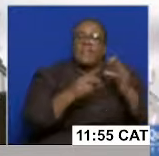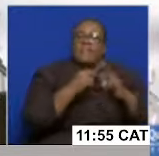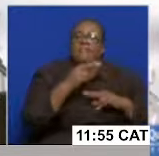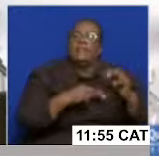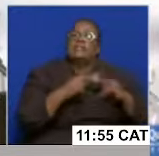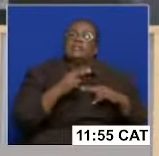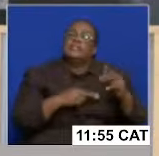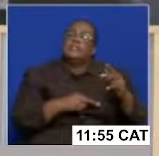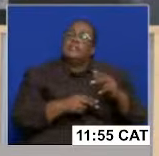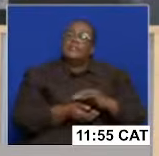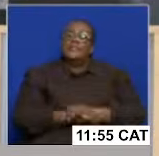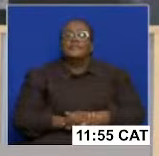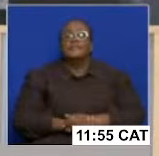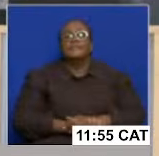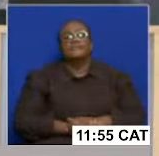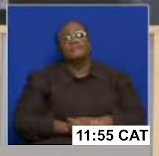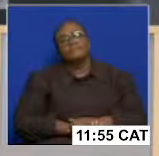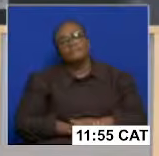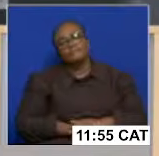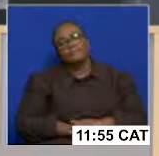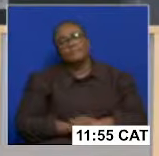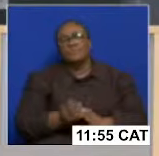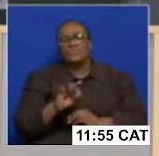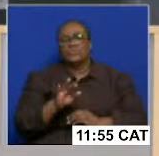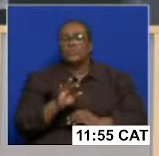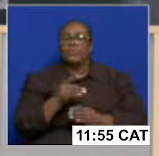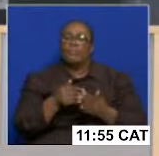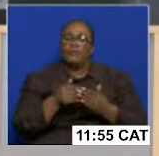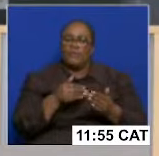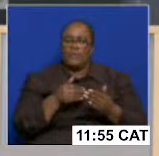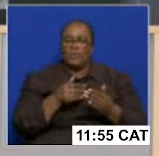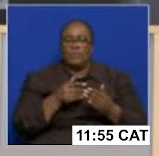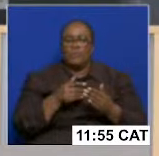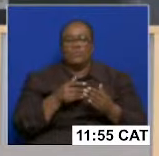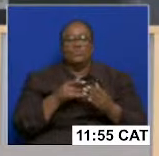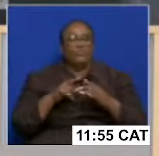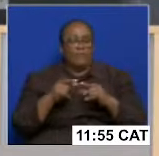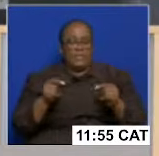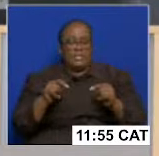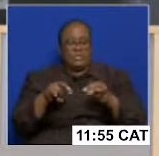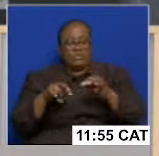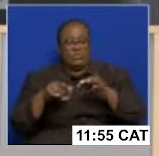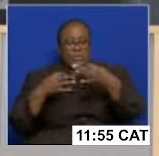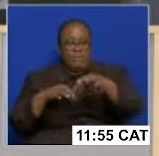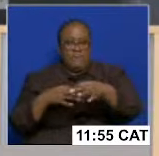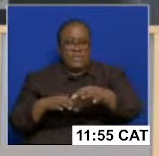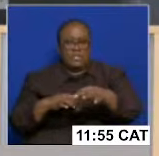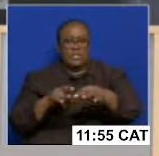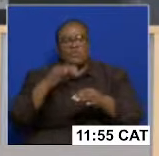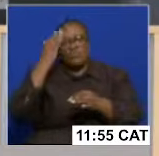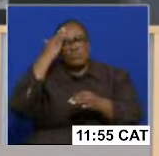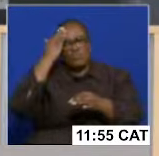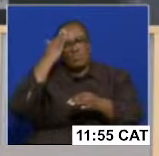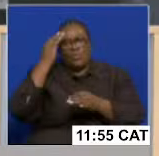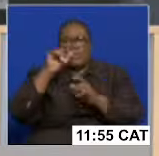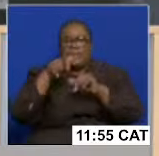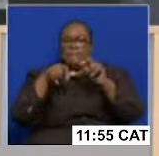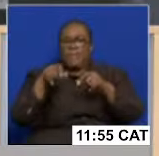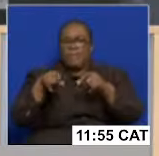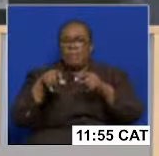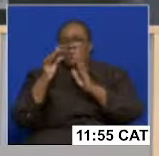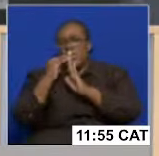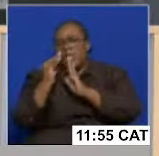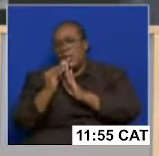I- Beshaset, before you leave that page, witness K, do you know the people identified or listed in paragraph 6 of